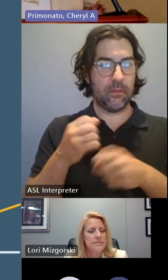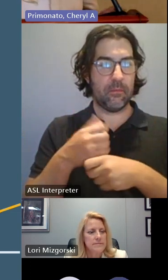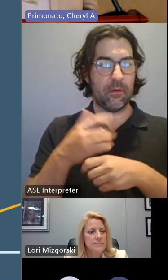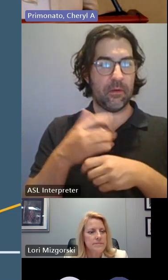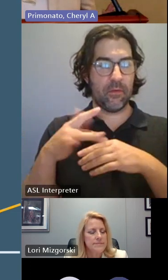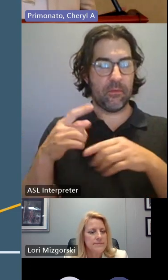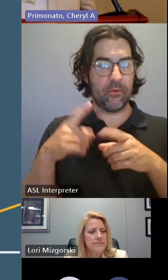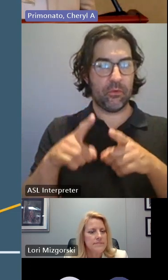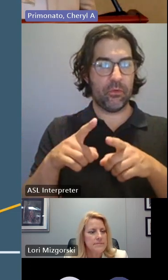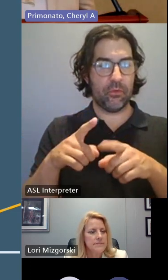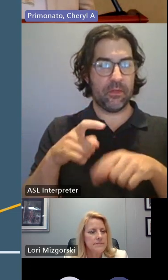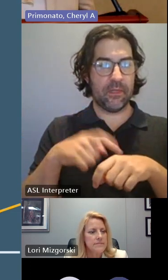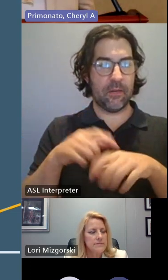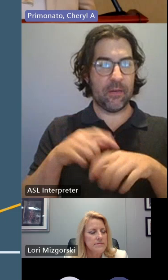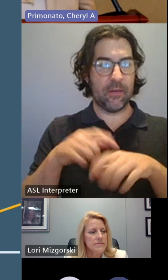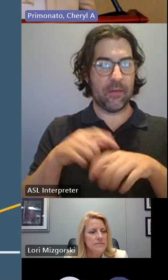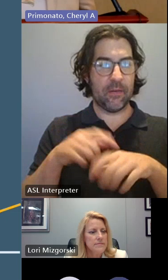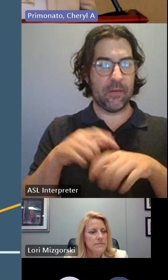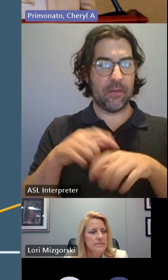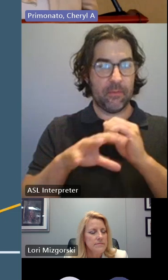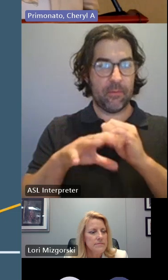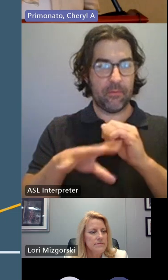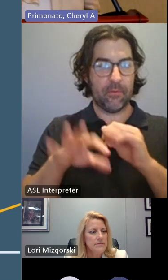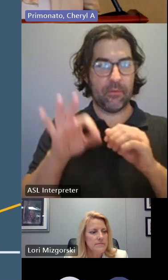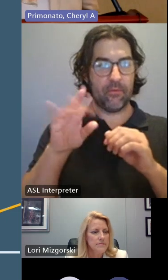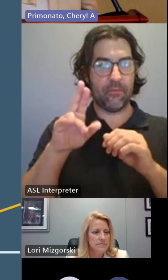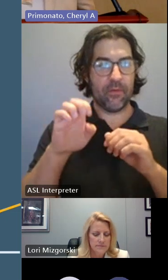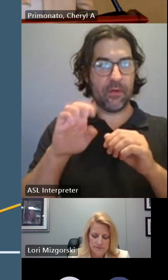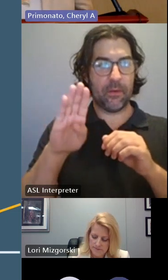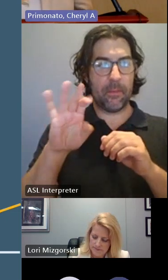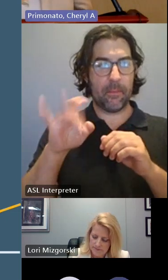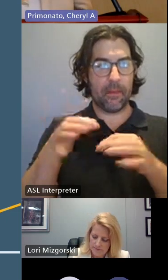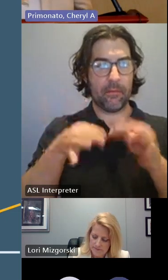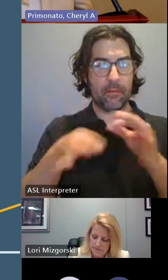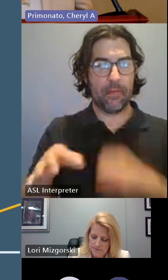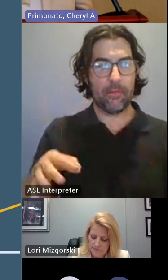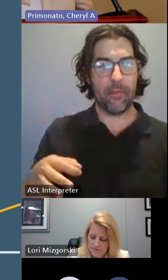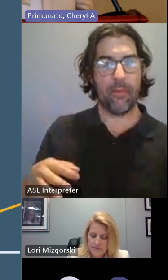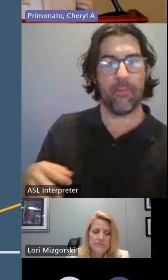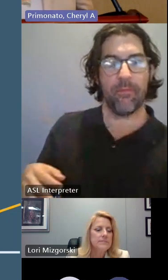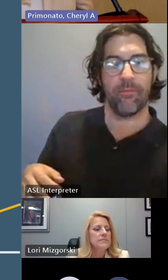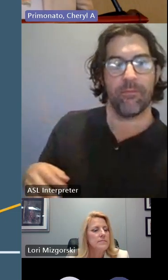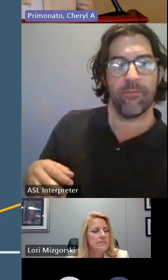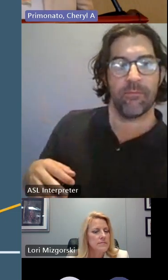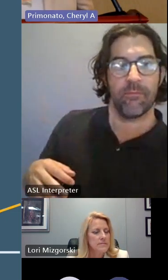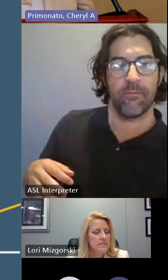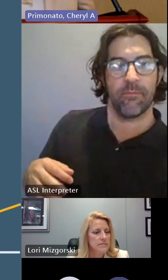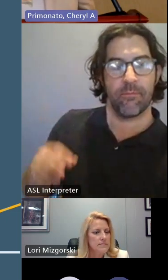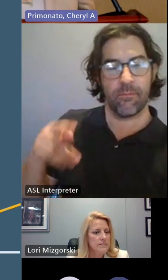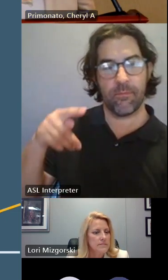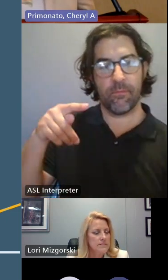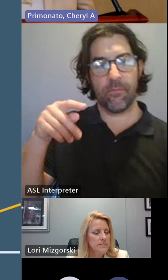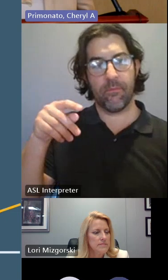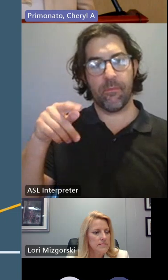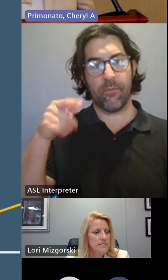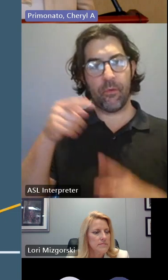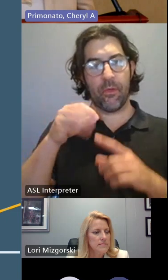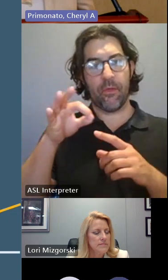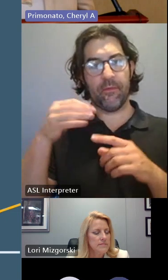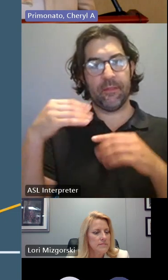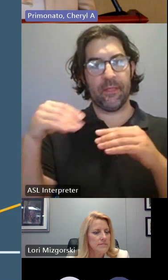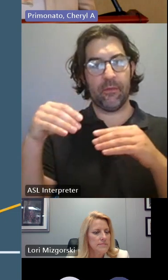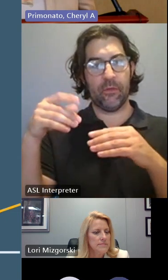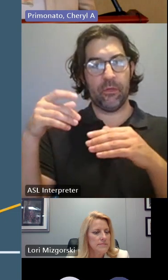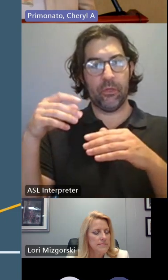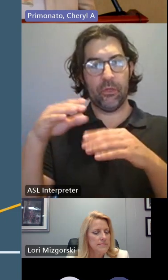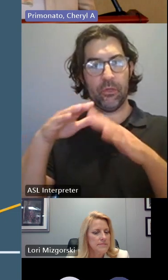posting. Number 1 is fare box replacement. Number 2 is the point of sales terminal. 3,